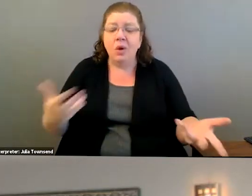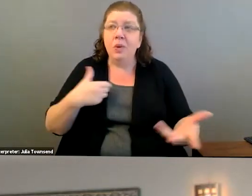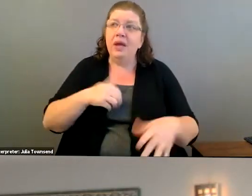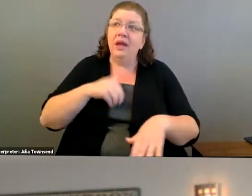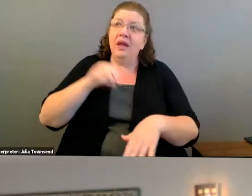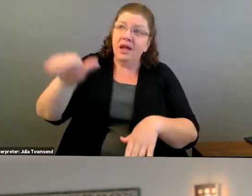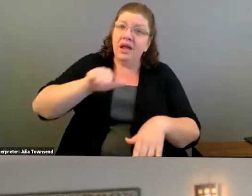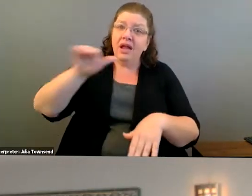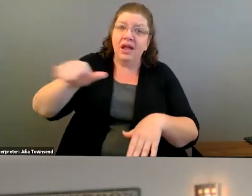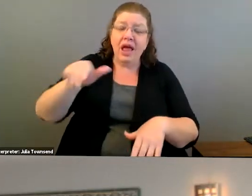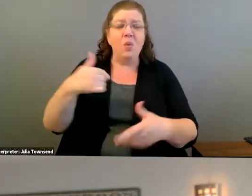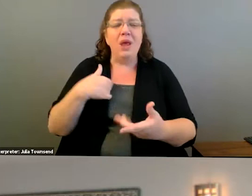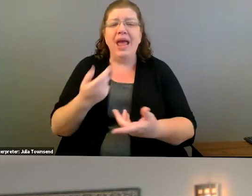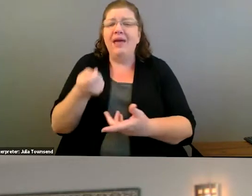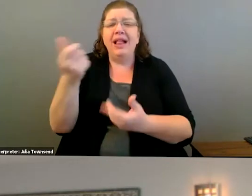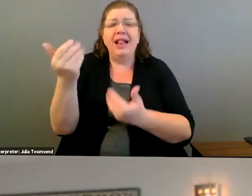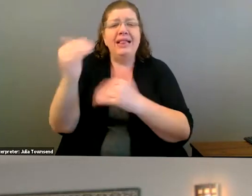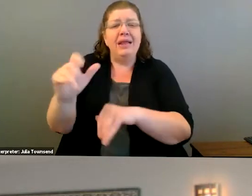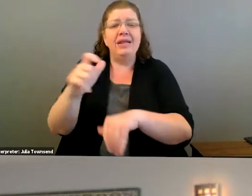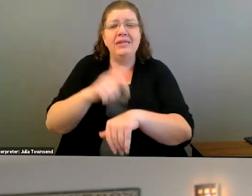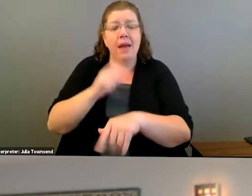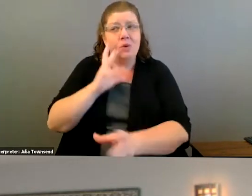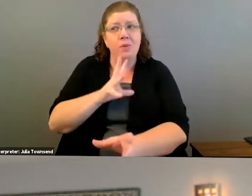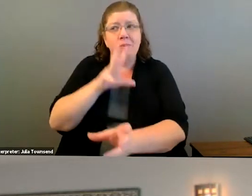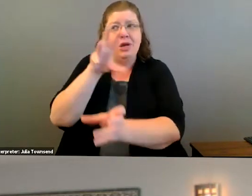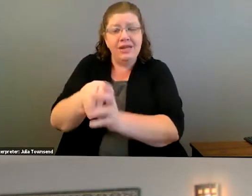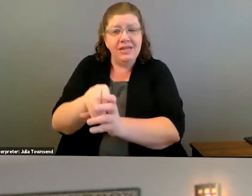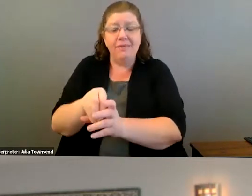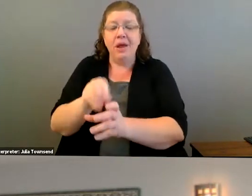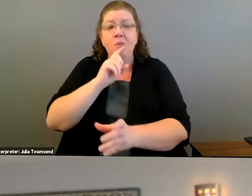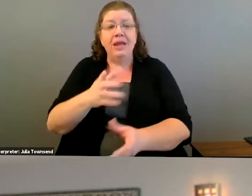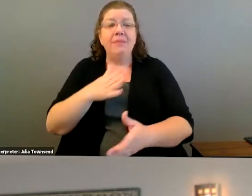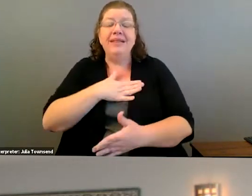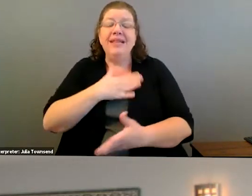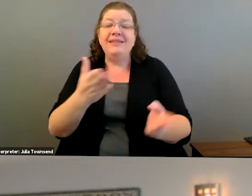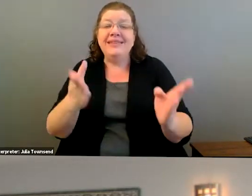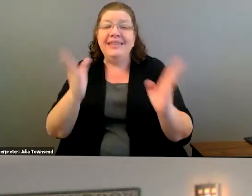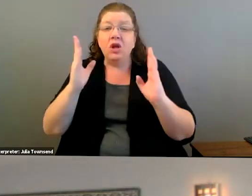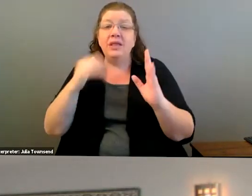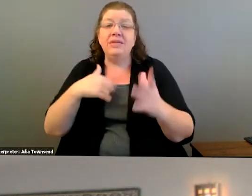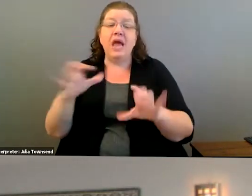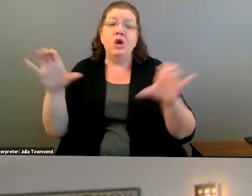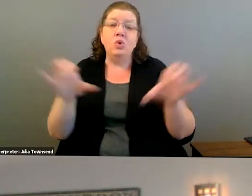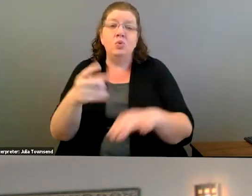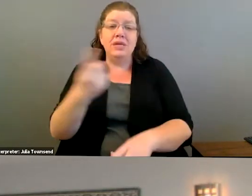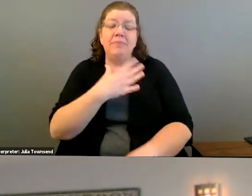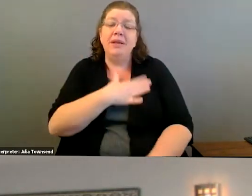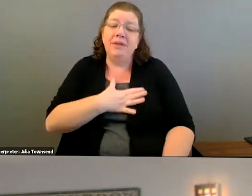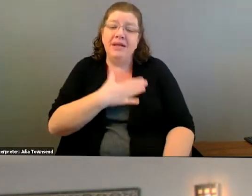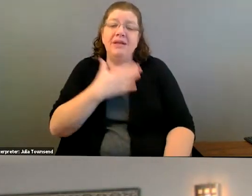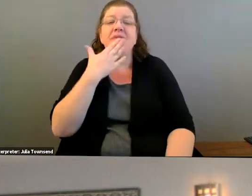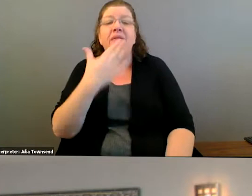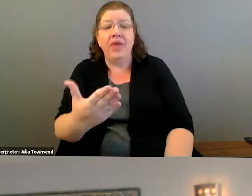to participate. So I really want you to hear this and do something for us. Thank you.